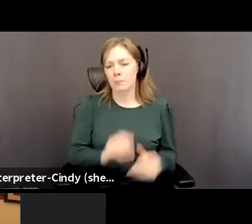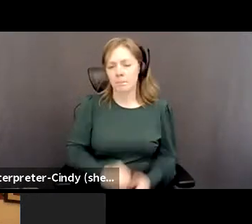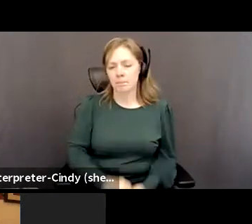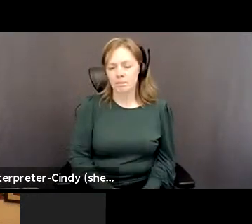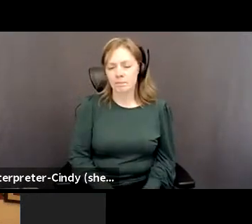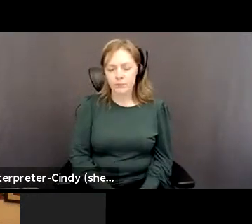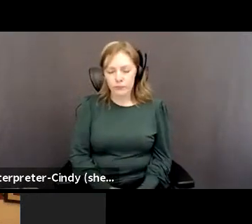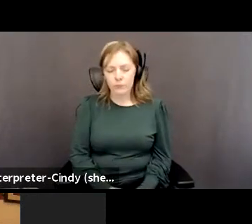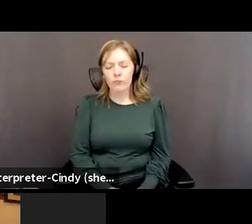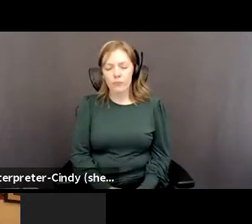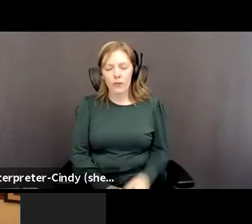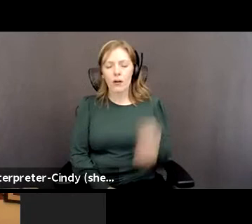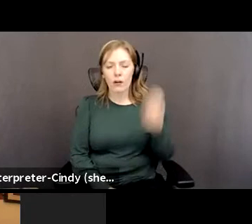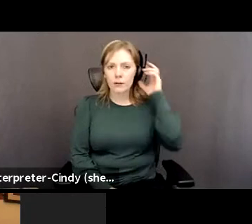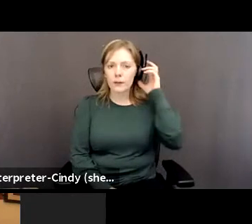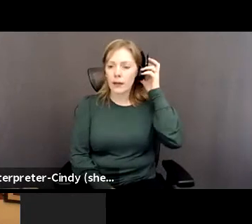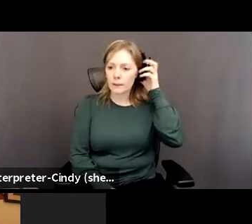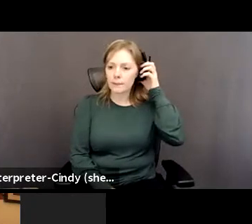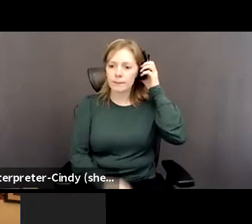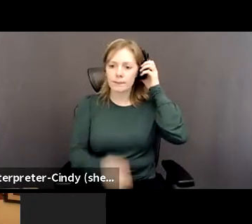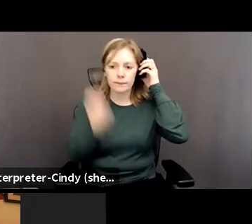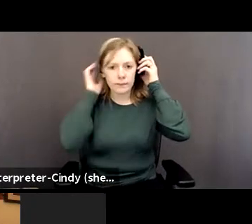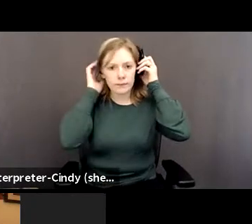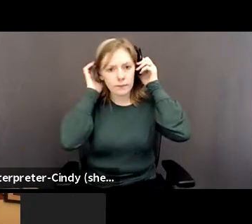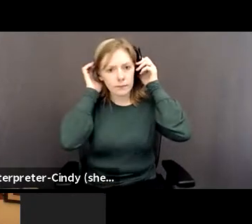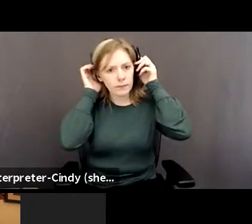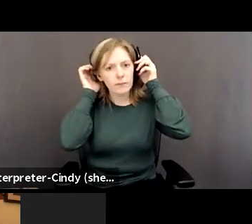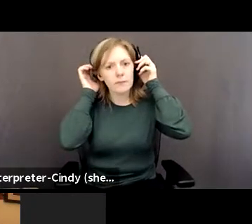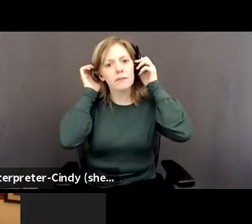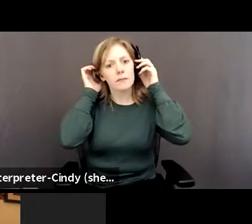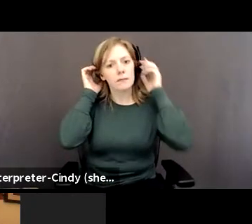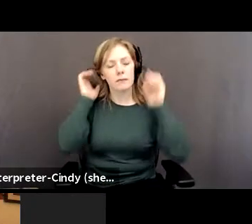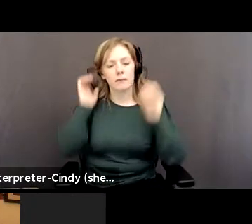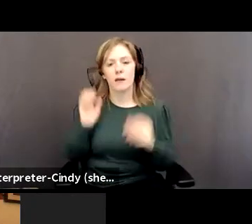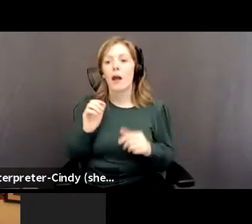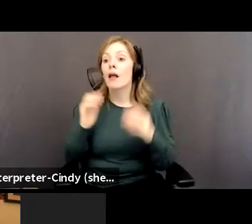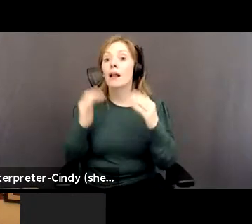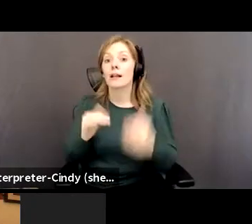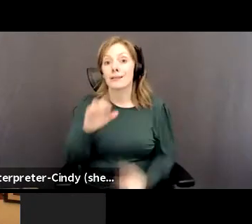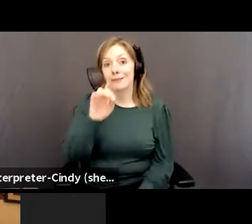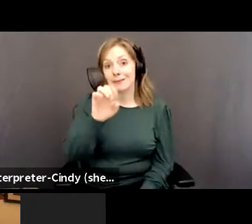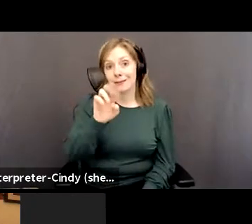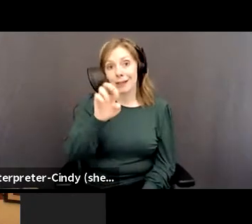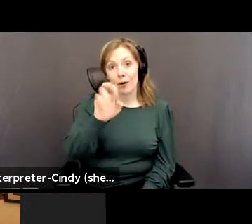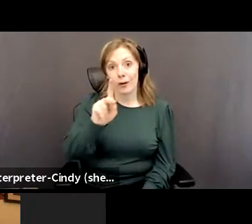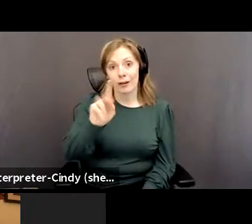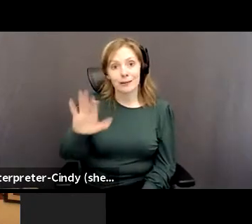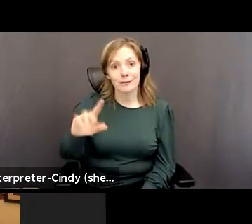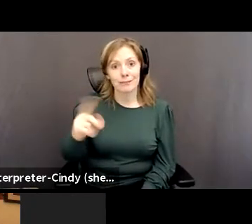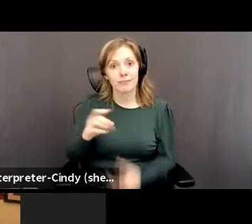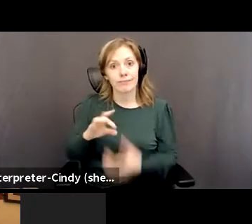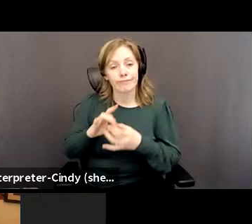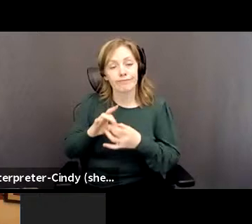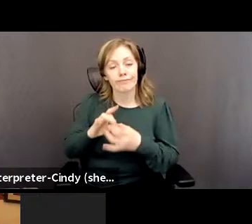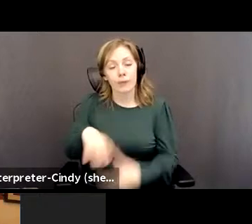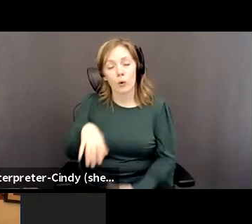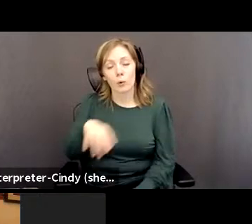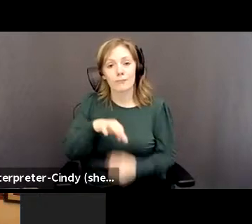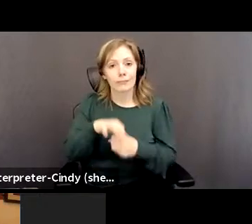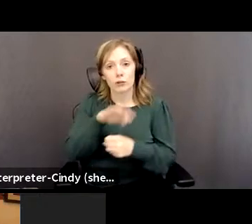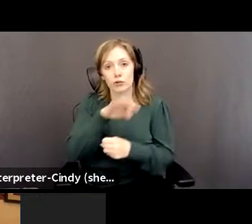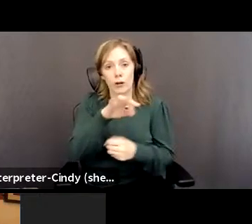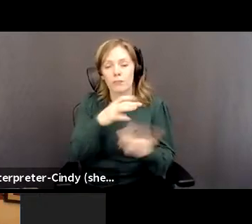and then, to the place to answer Derek's question about spirituality. I mean, as I said about it, right?